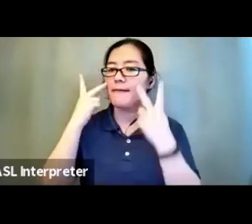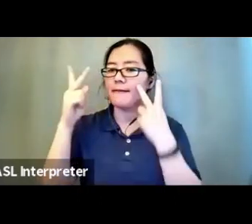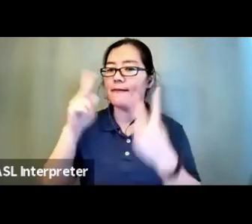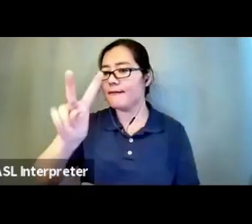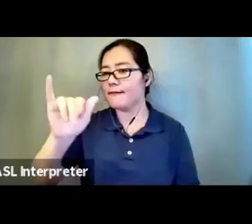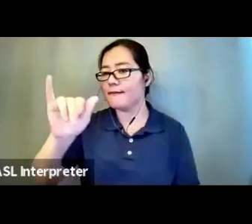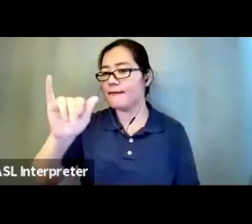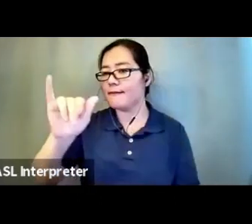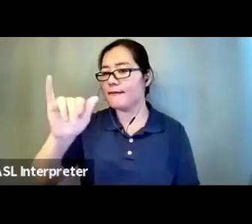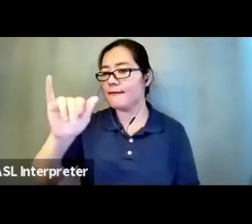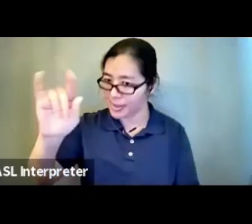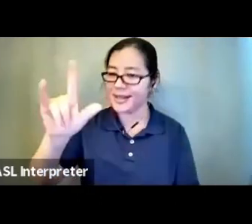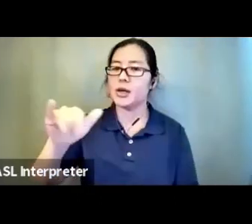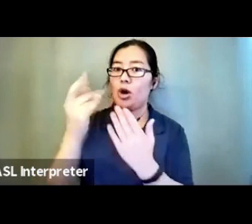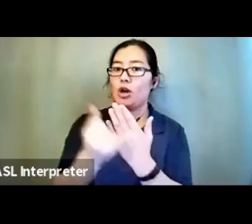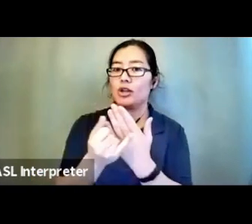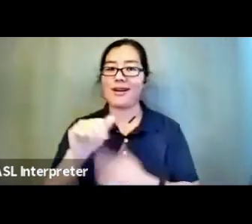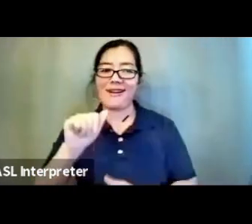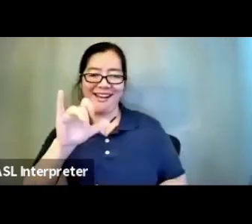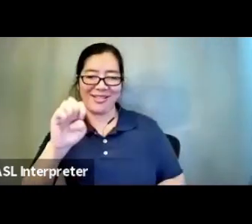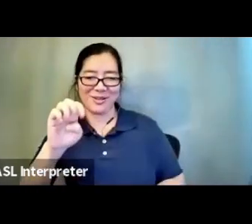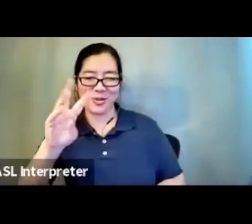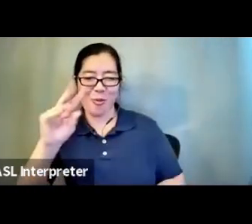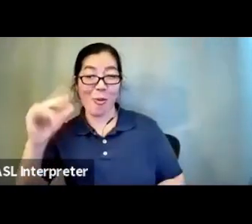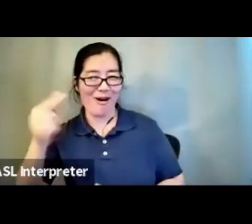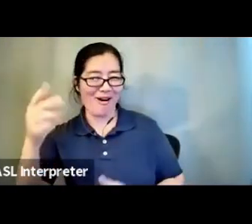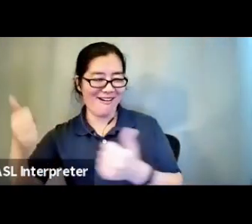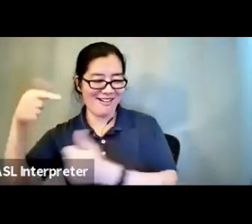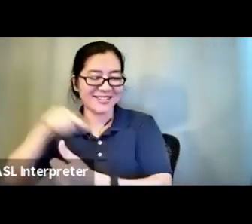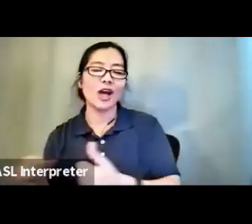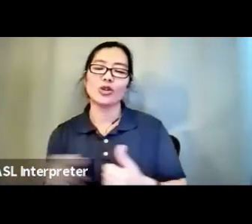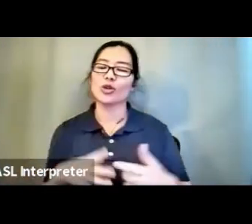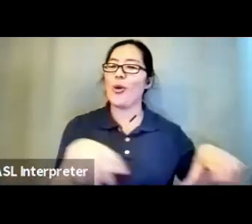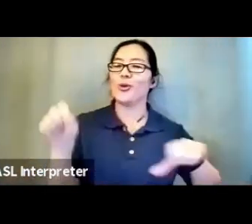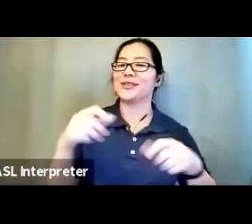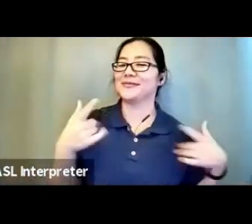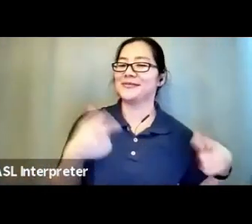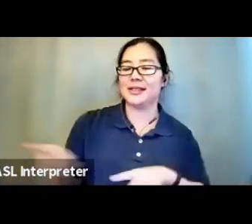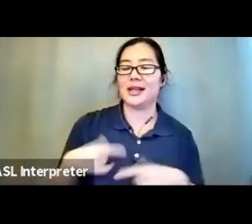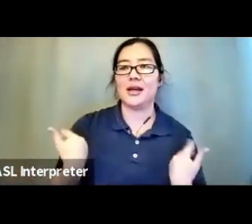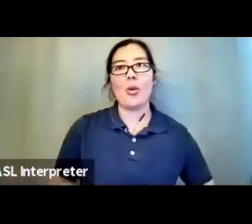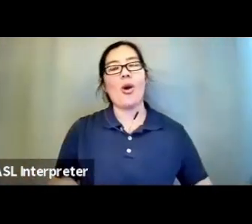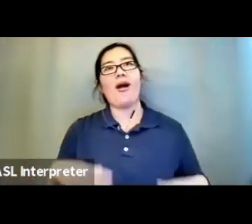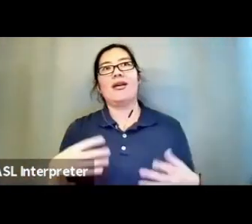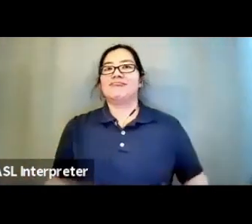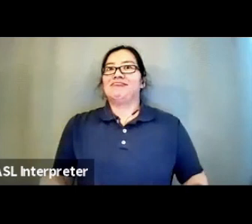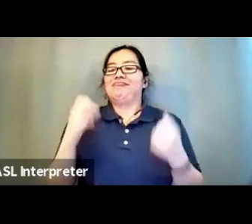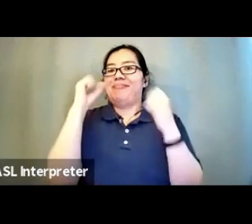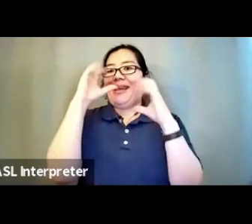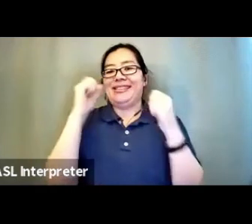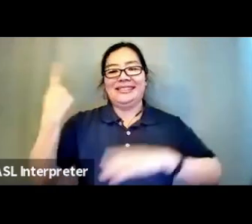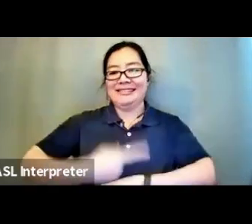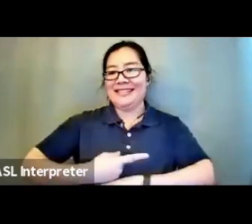Wong to host this event today. What a day to all be together. And I know watching the